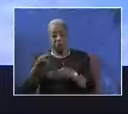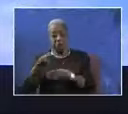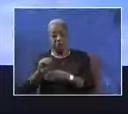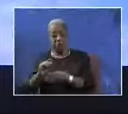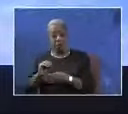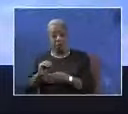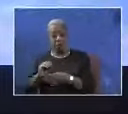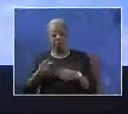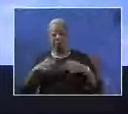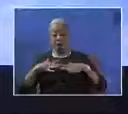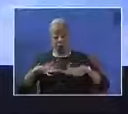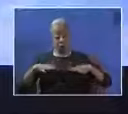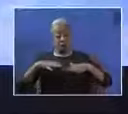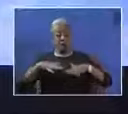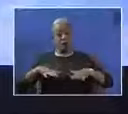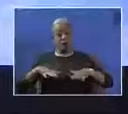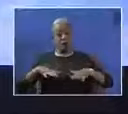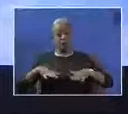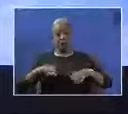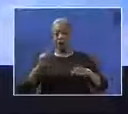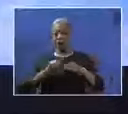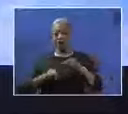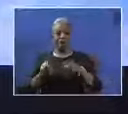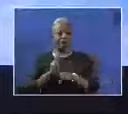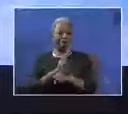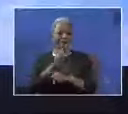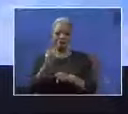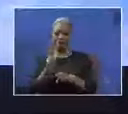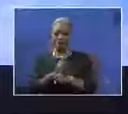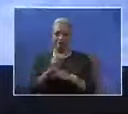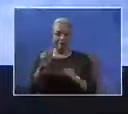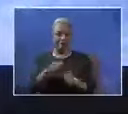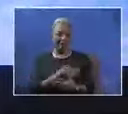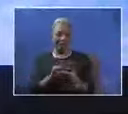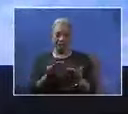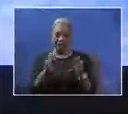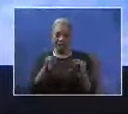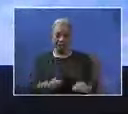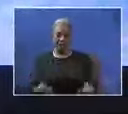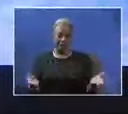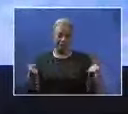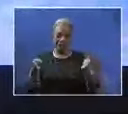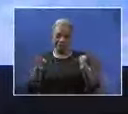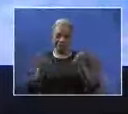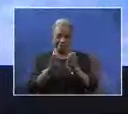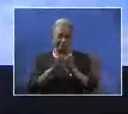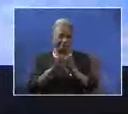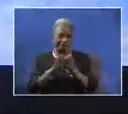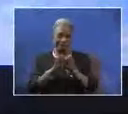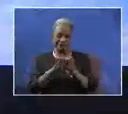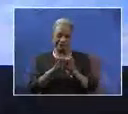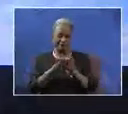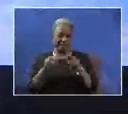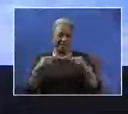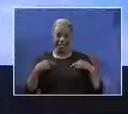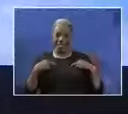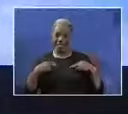you boast in can shut down. Everything can shut down. Health can shut down. If you're going to take any